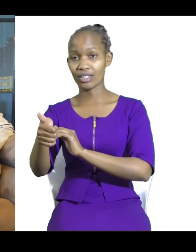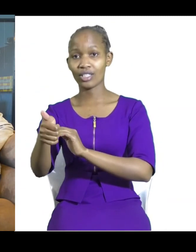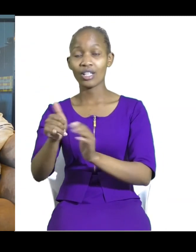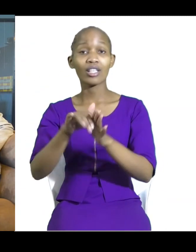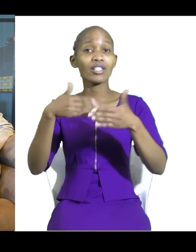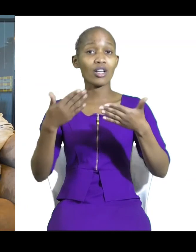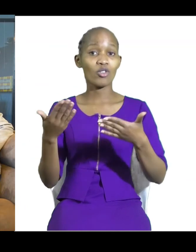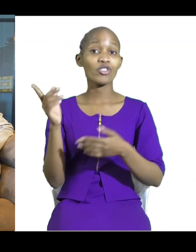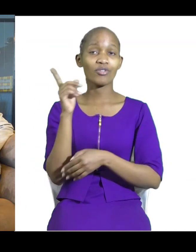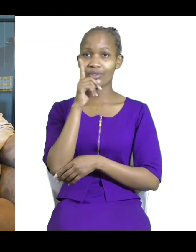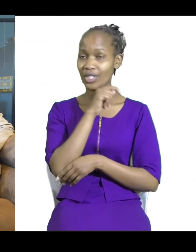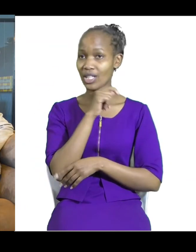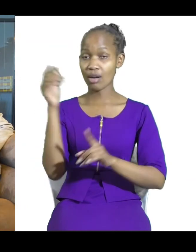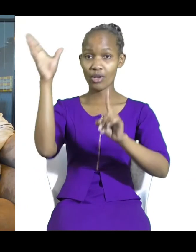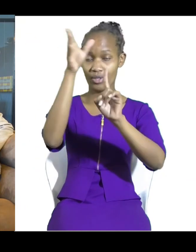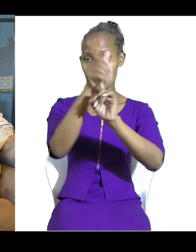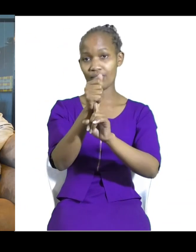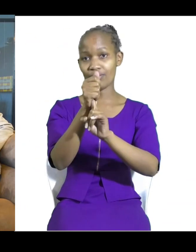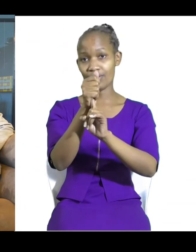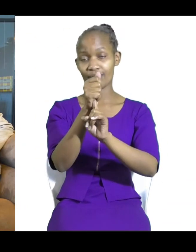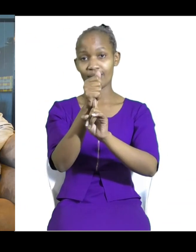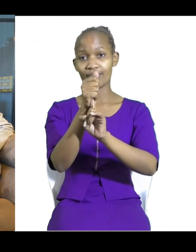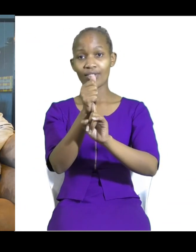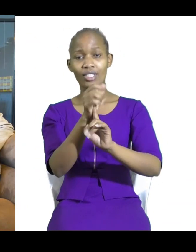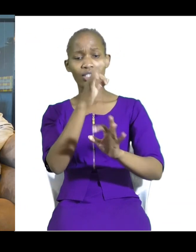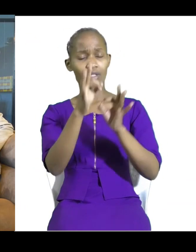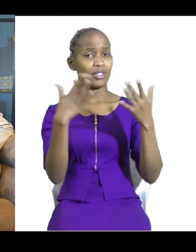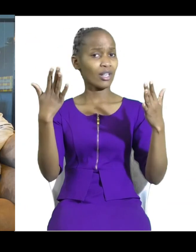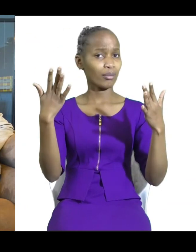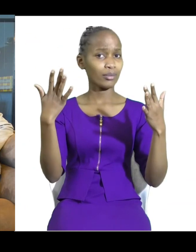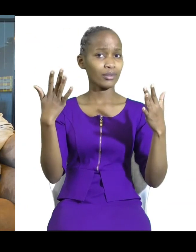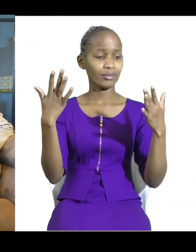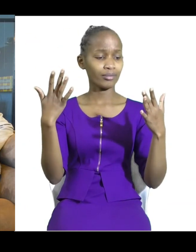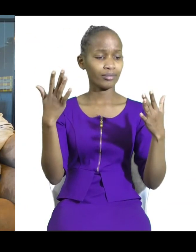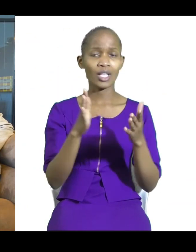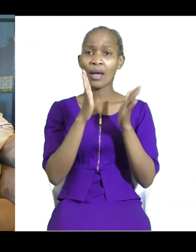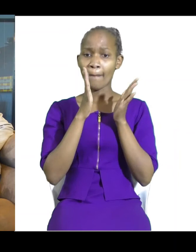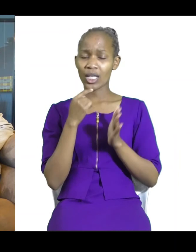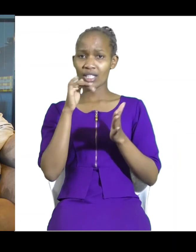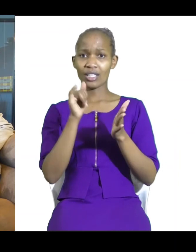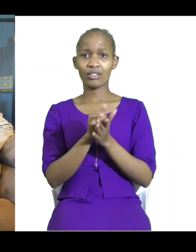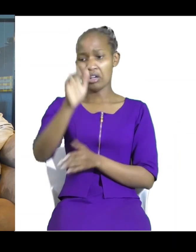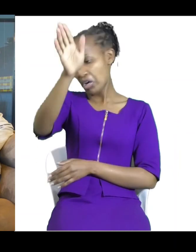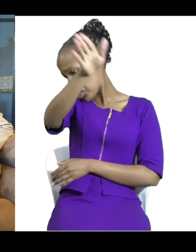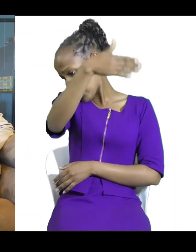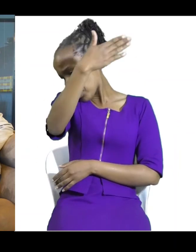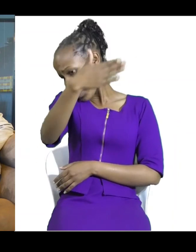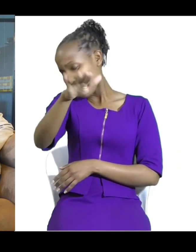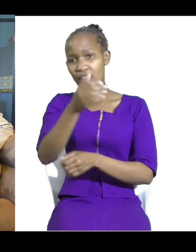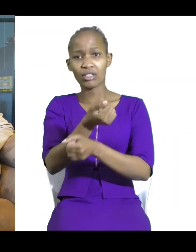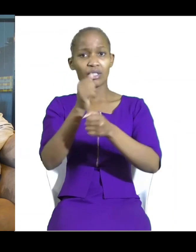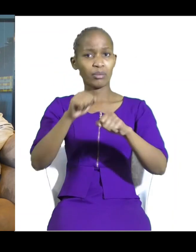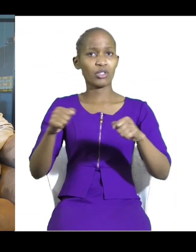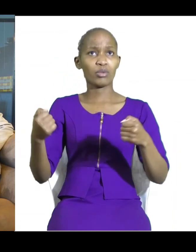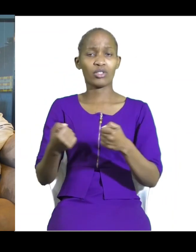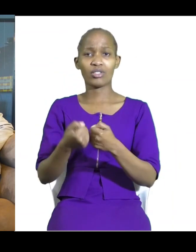block, and that is how you accomplish. Yeah. I would say, even if it's something big, and someone said that an elephant, you can't eat an